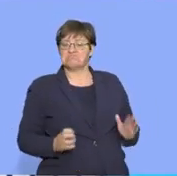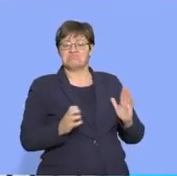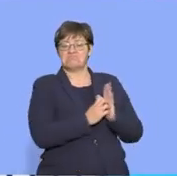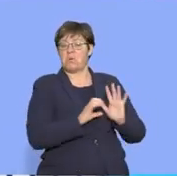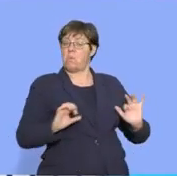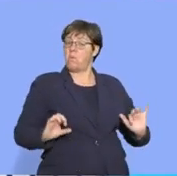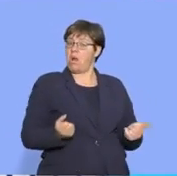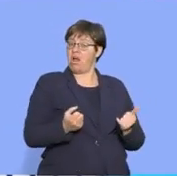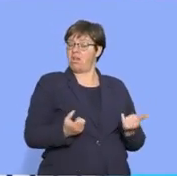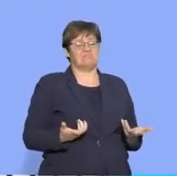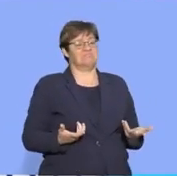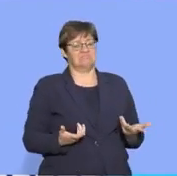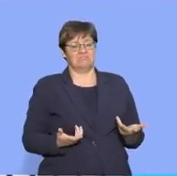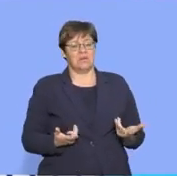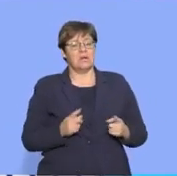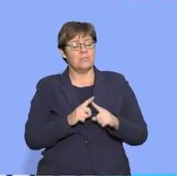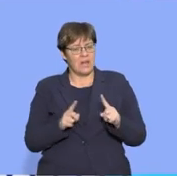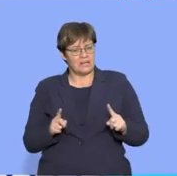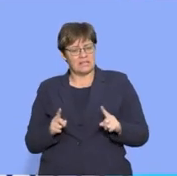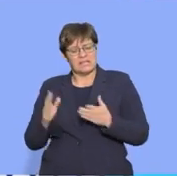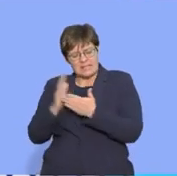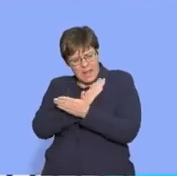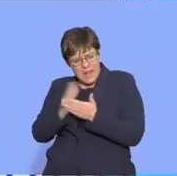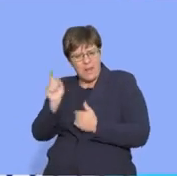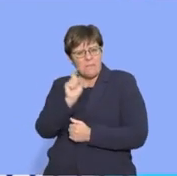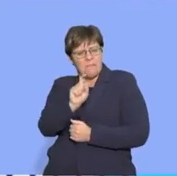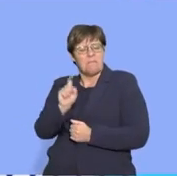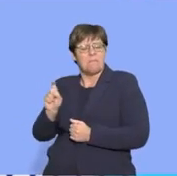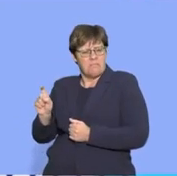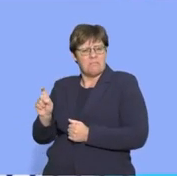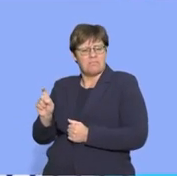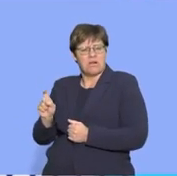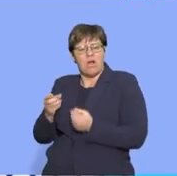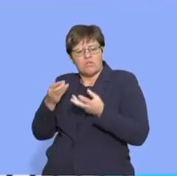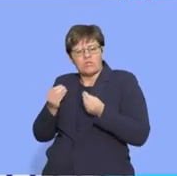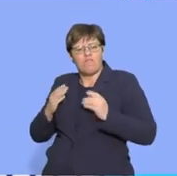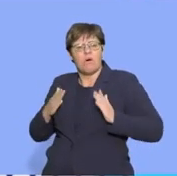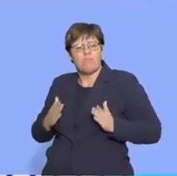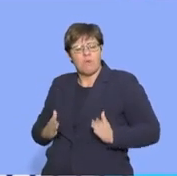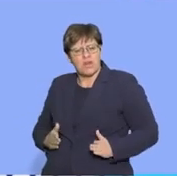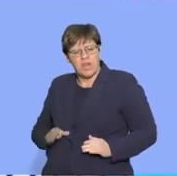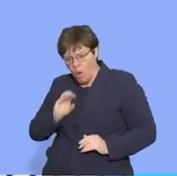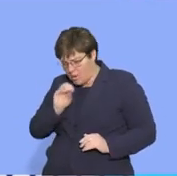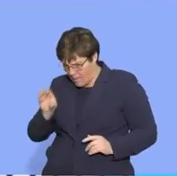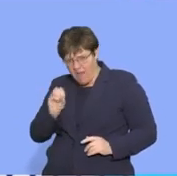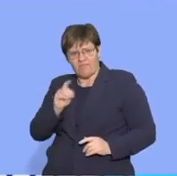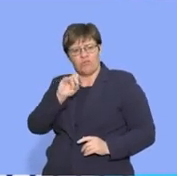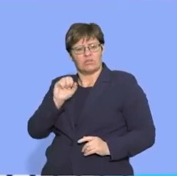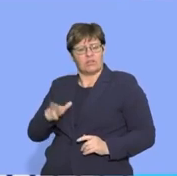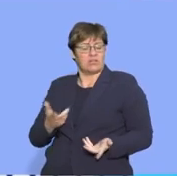with a soft body doesn't fossilize very well. However, we do have some fossils